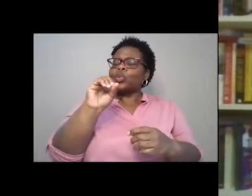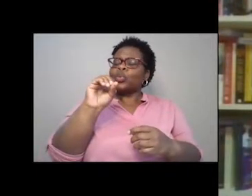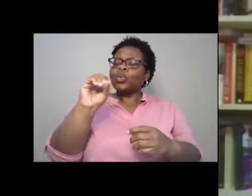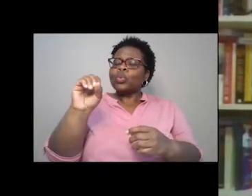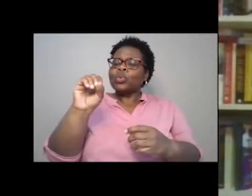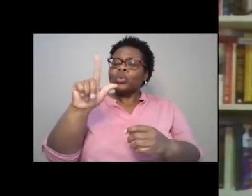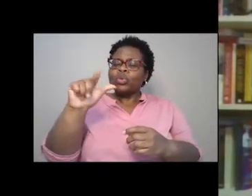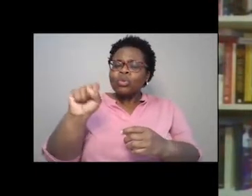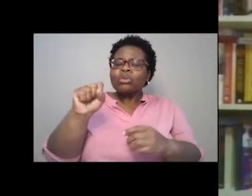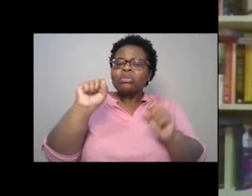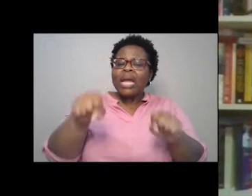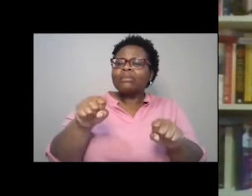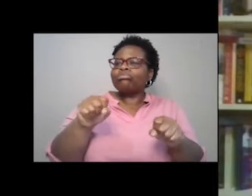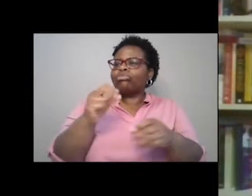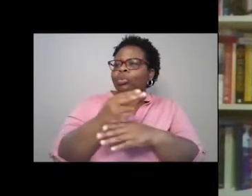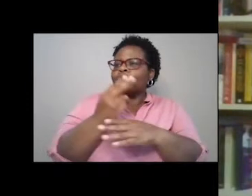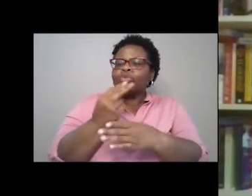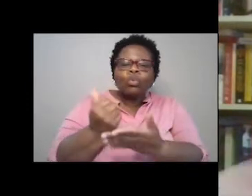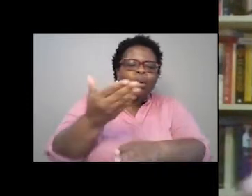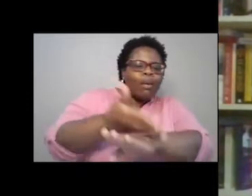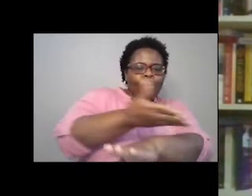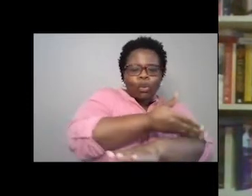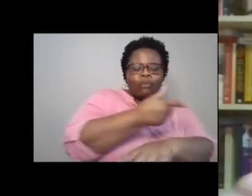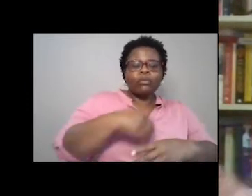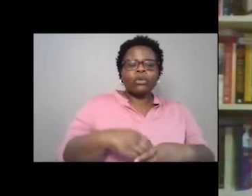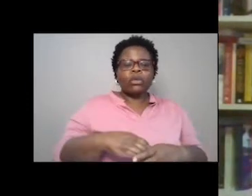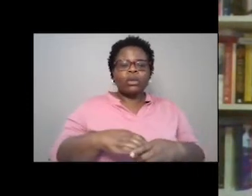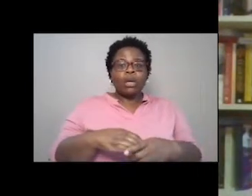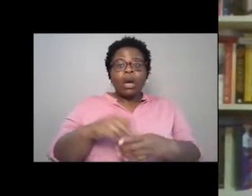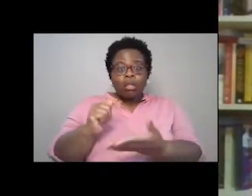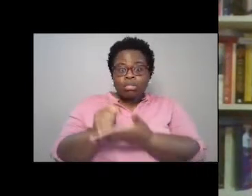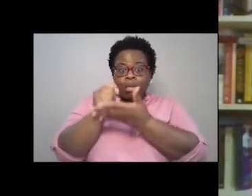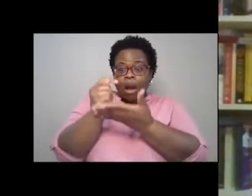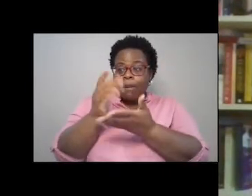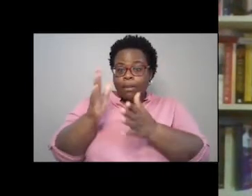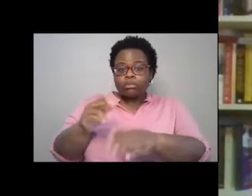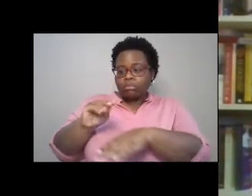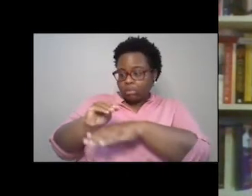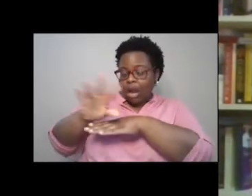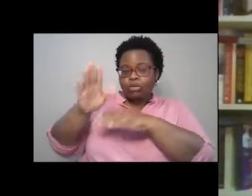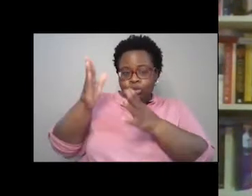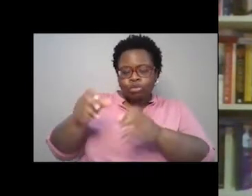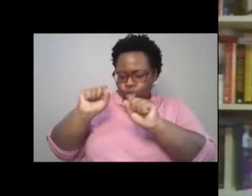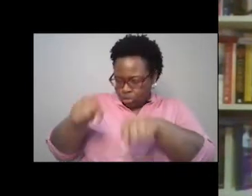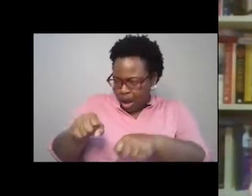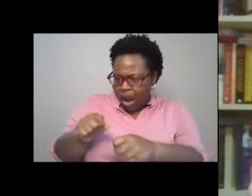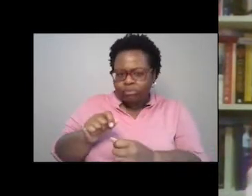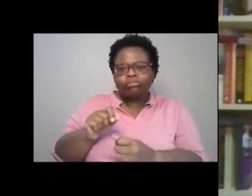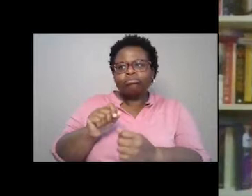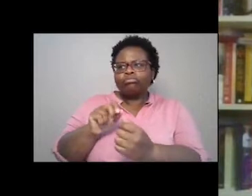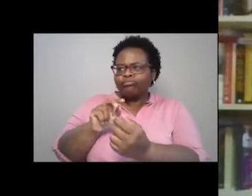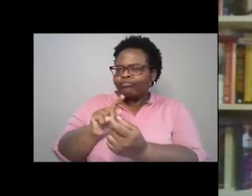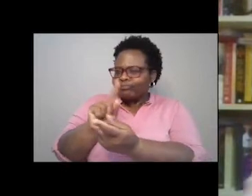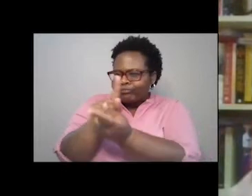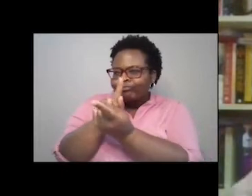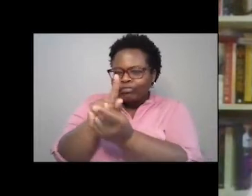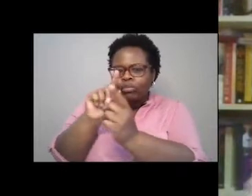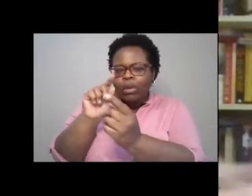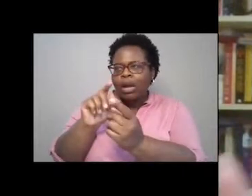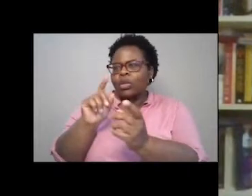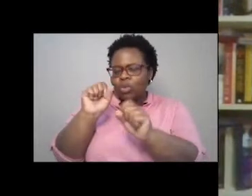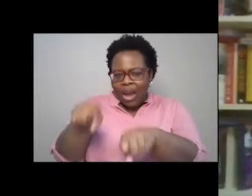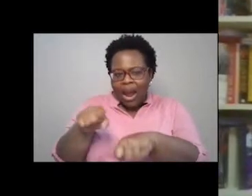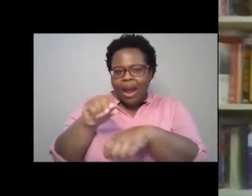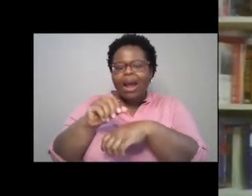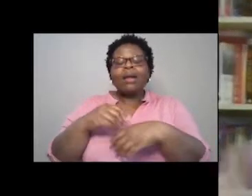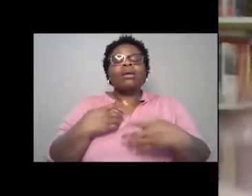go to a therapist. It's great if you can, but on the day to day, there are things that we can do in a moment to